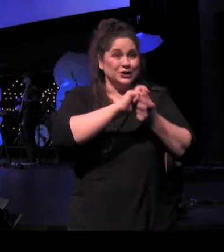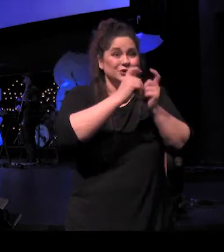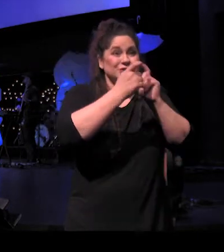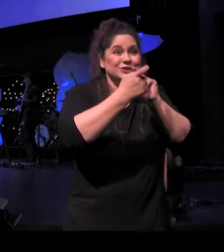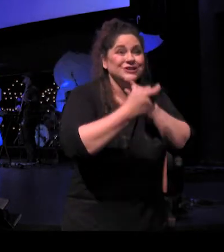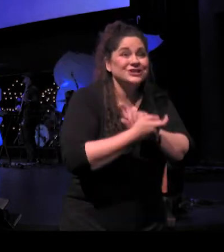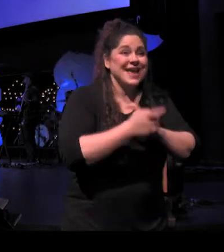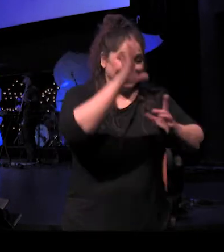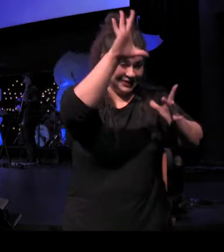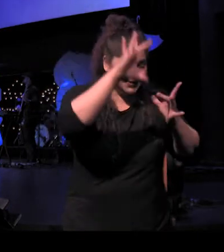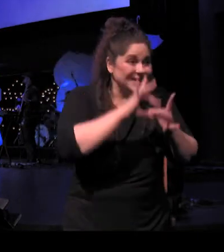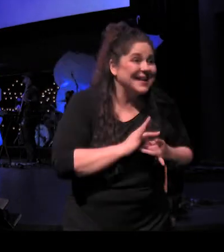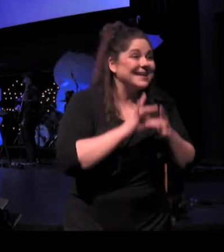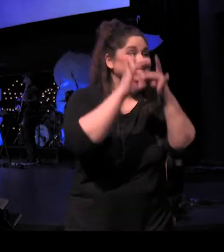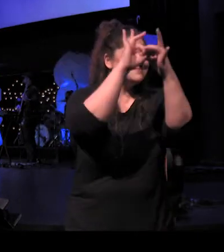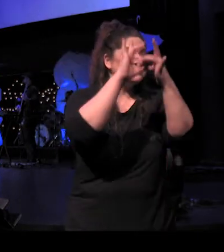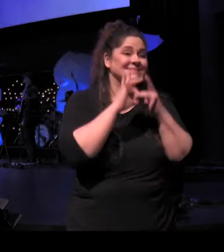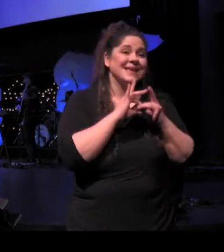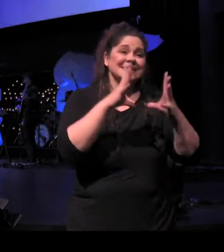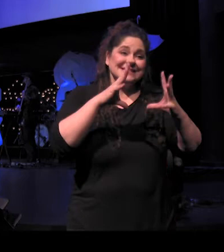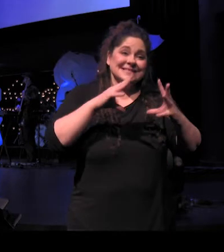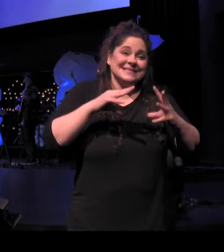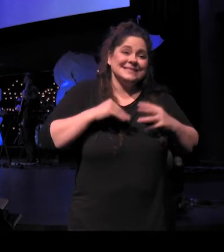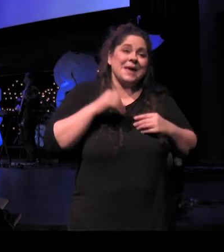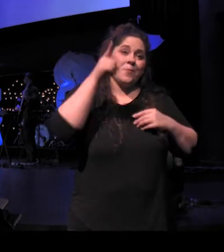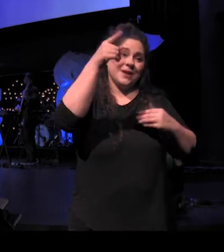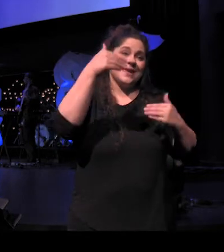God has for you in this moment.